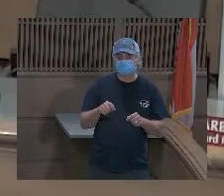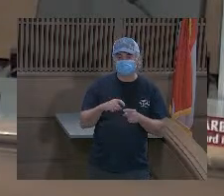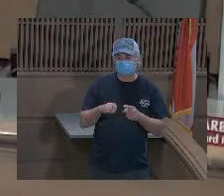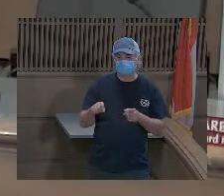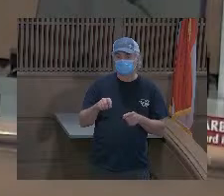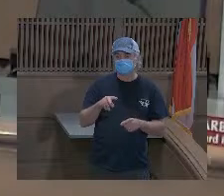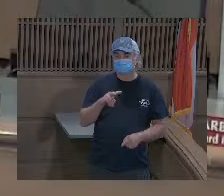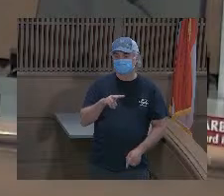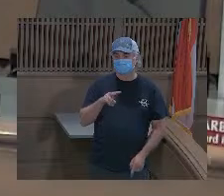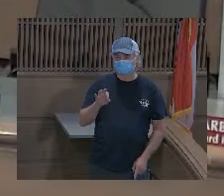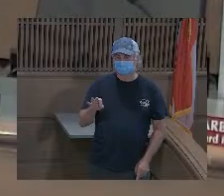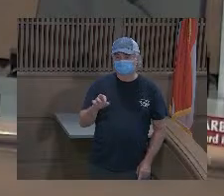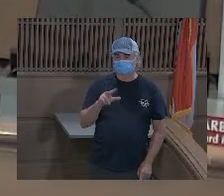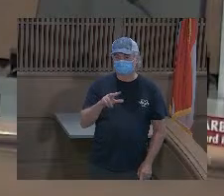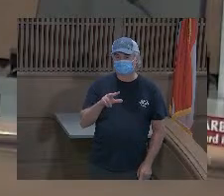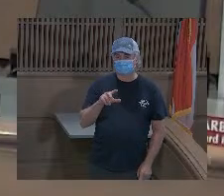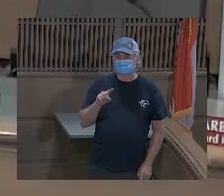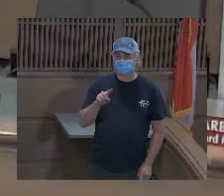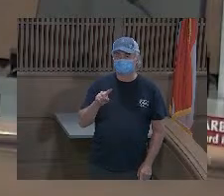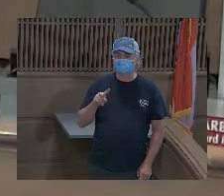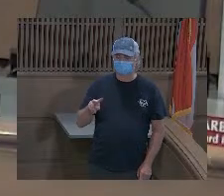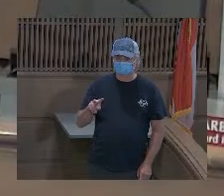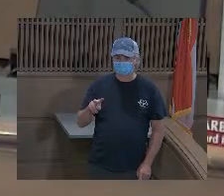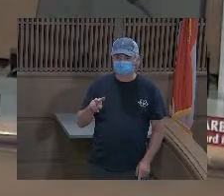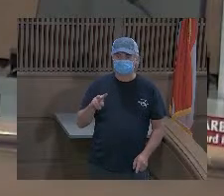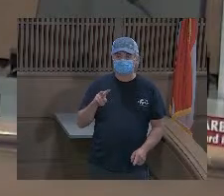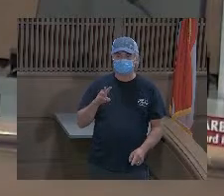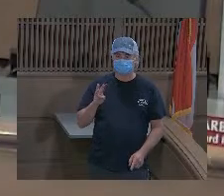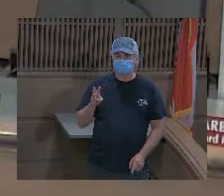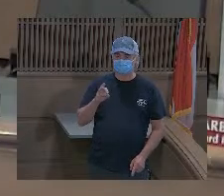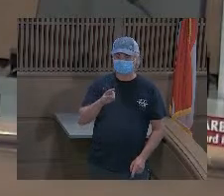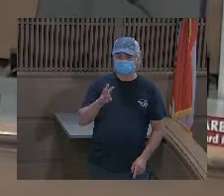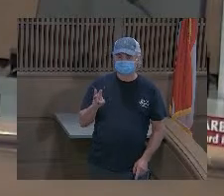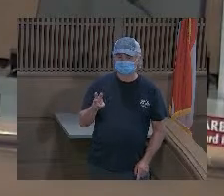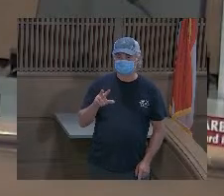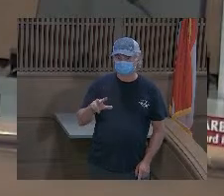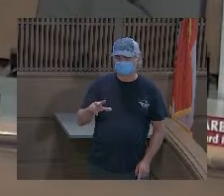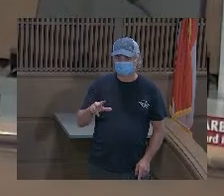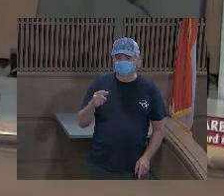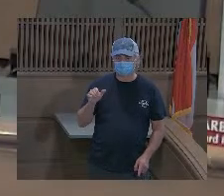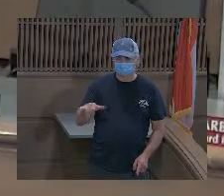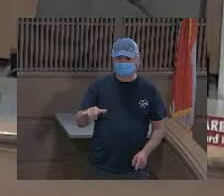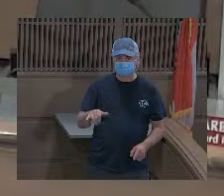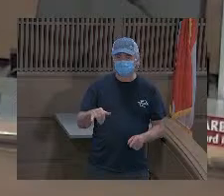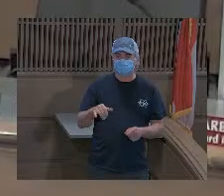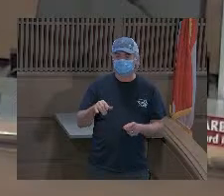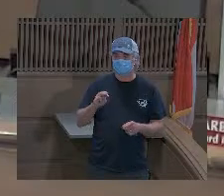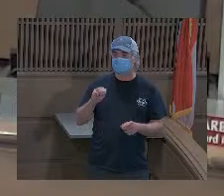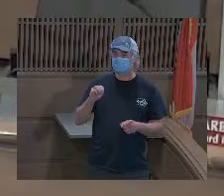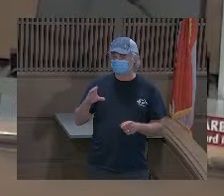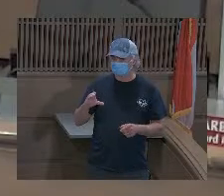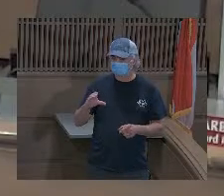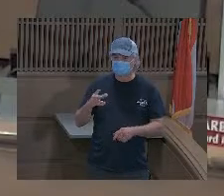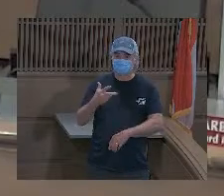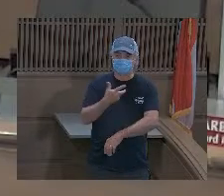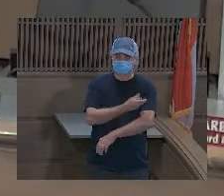312-MyMD to get scheduled for the monoclonal antibody infusion. It is free of charge.